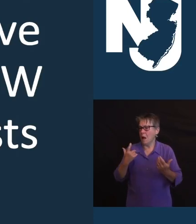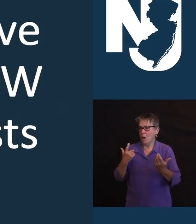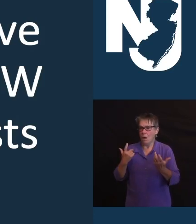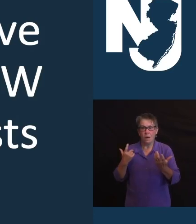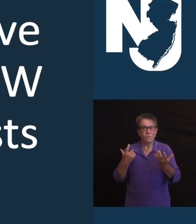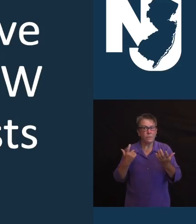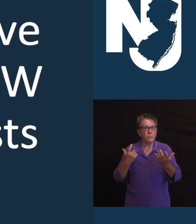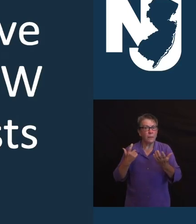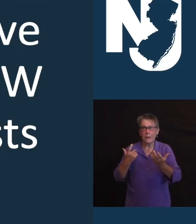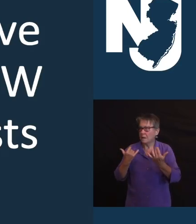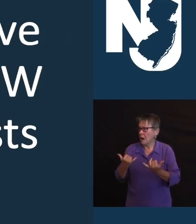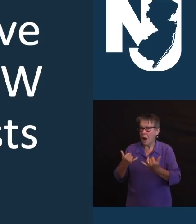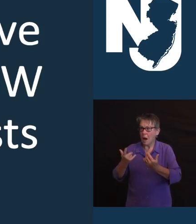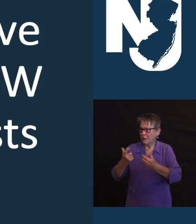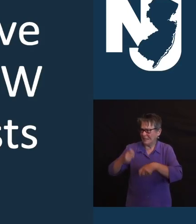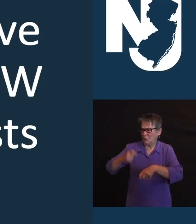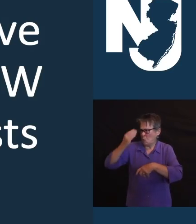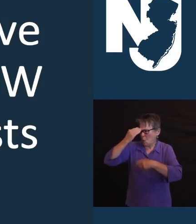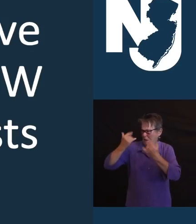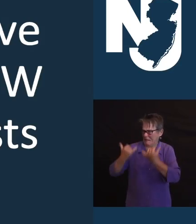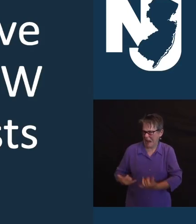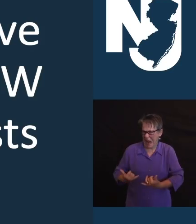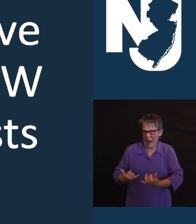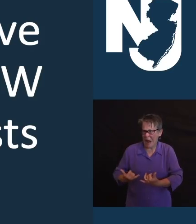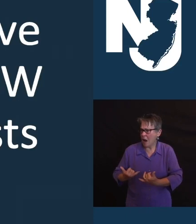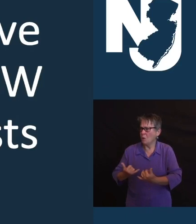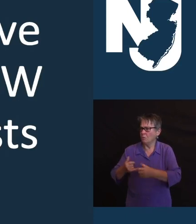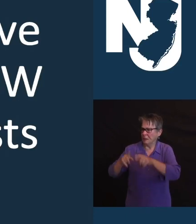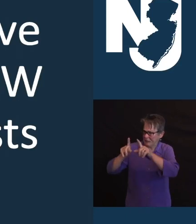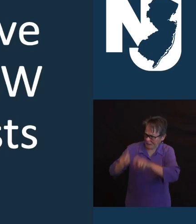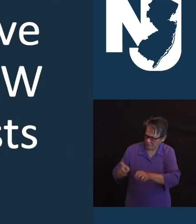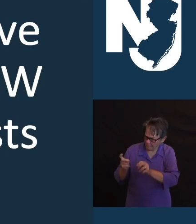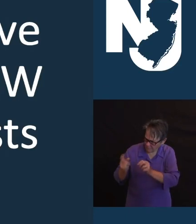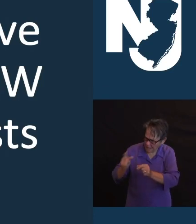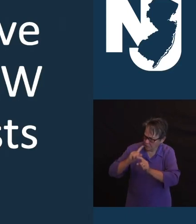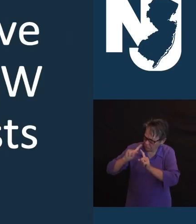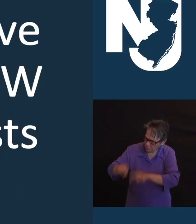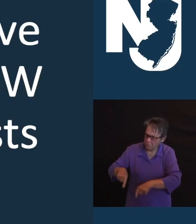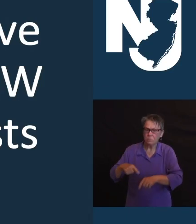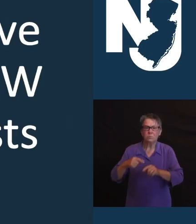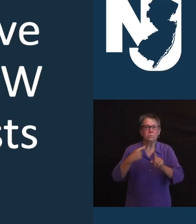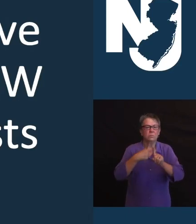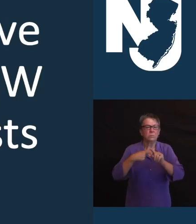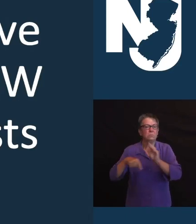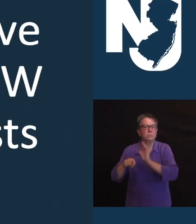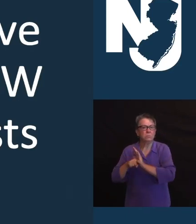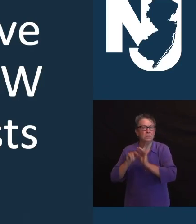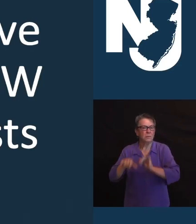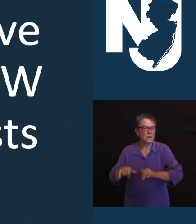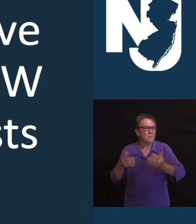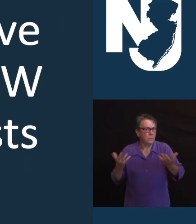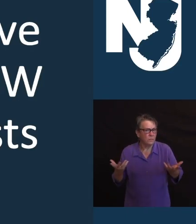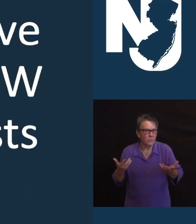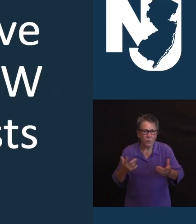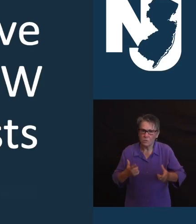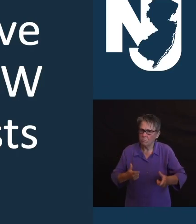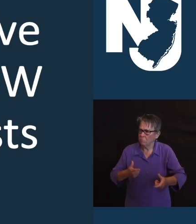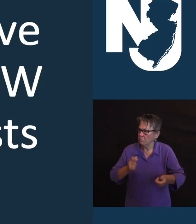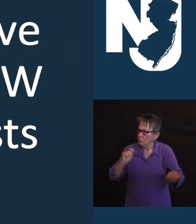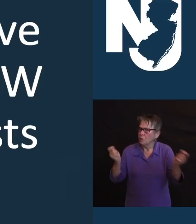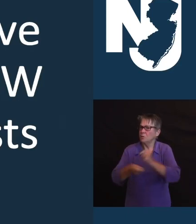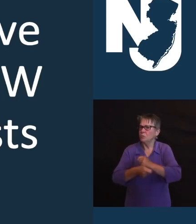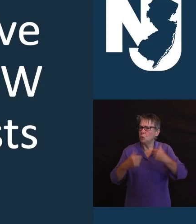weeks. And that allows, Judy, we talked earlier, you could plus